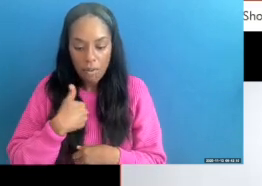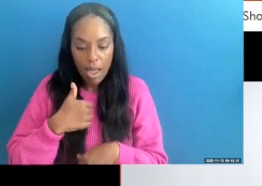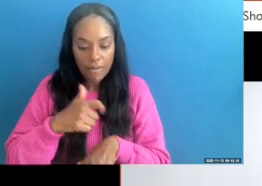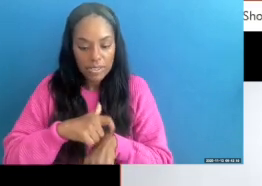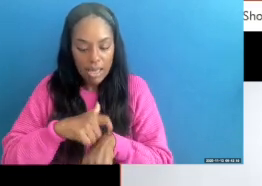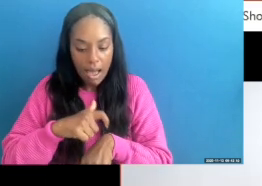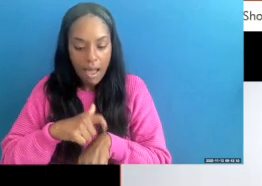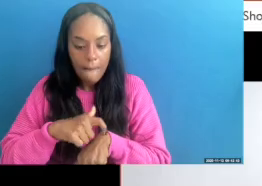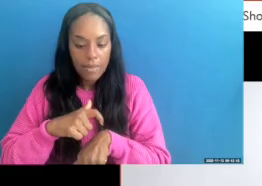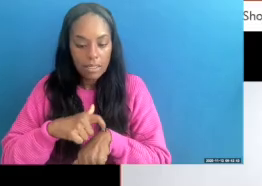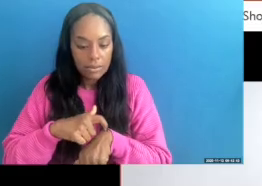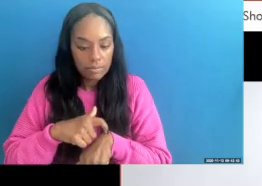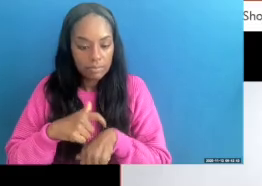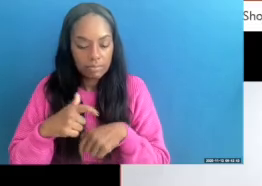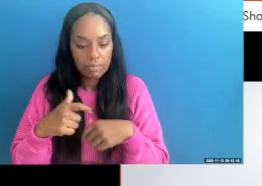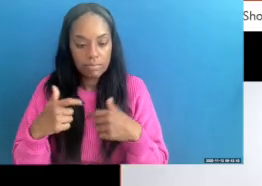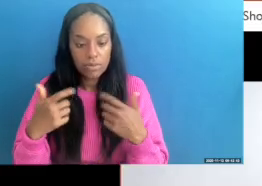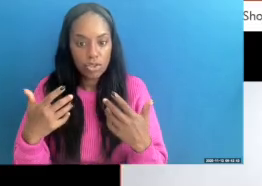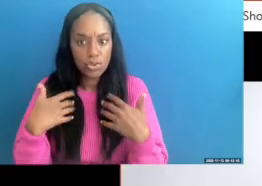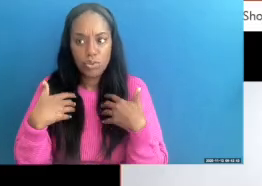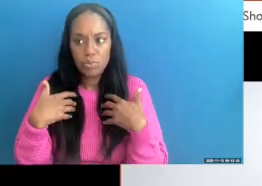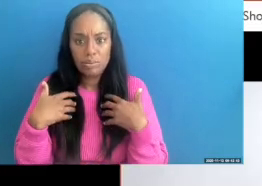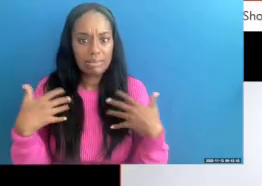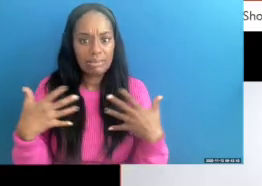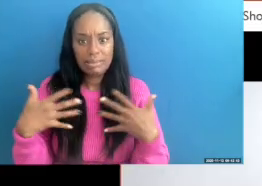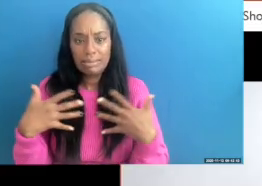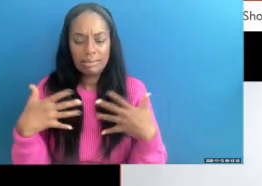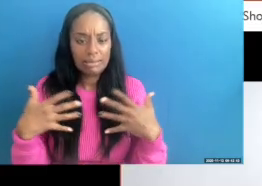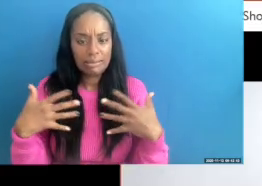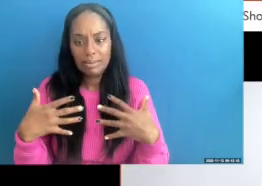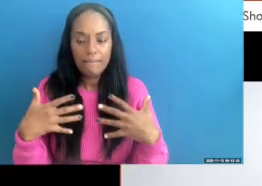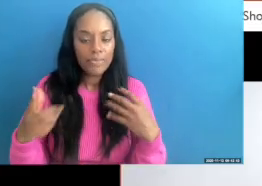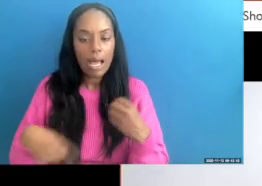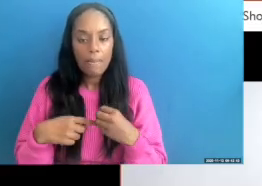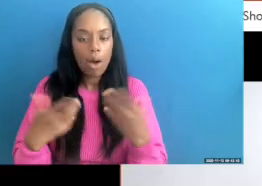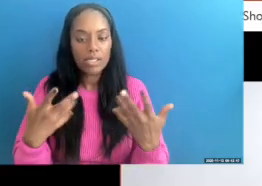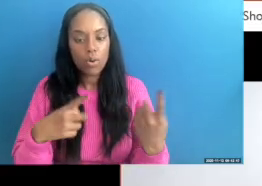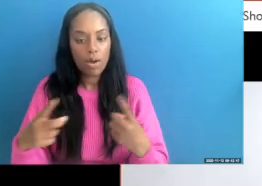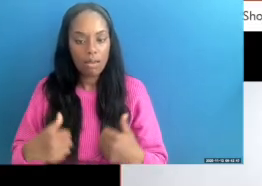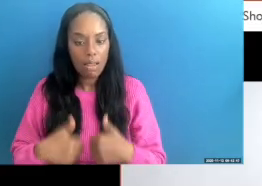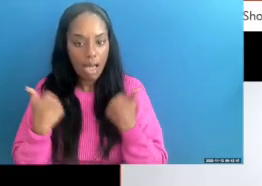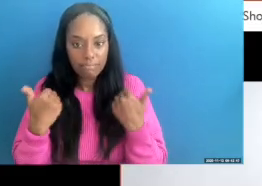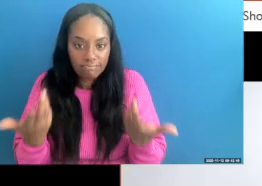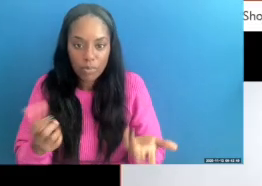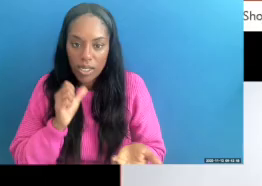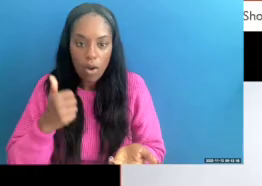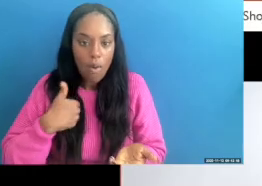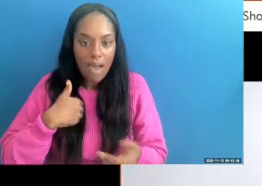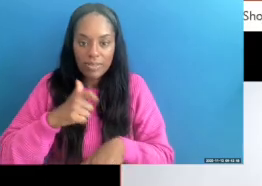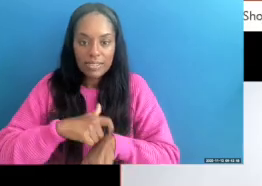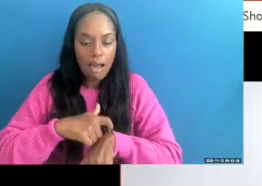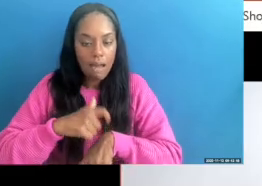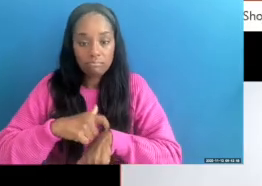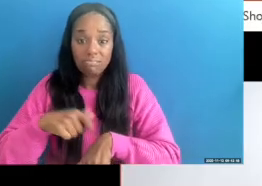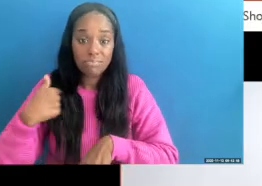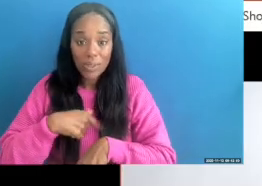to be wringing our hands or catastrophizing about the current state of affairs. We don't have the luxury to despair.